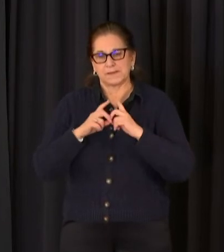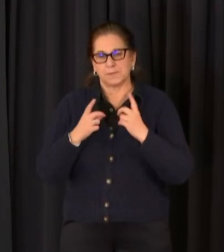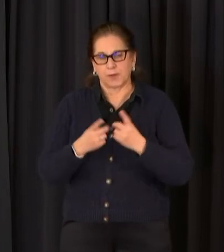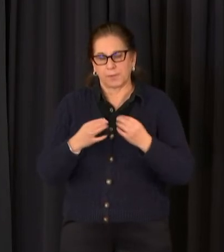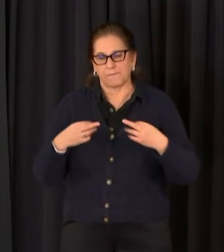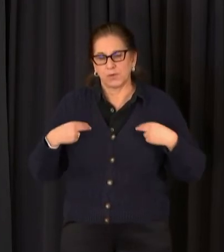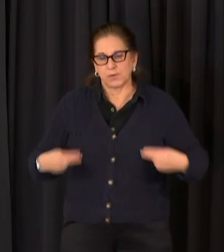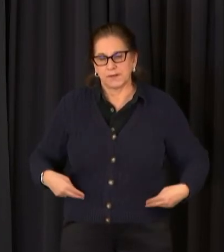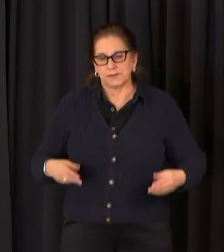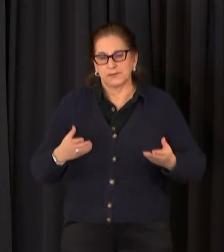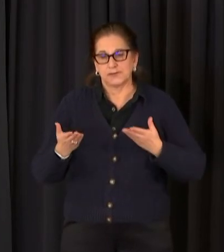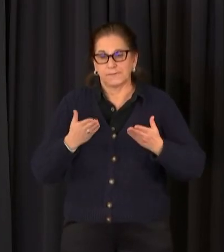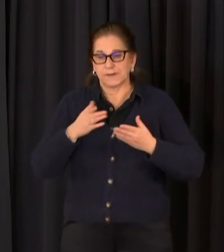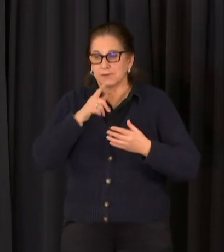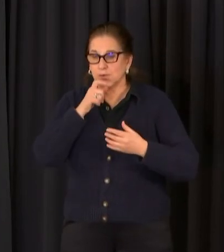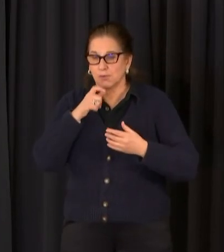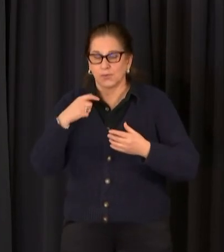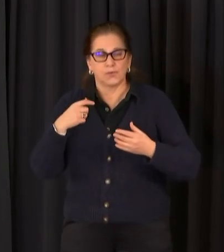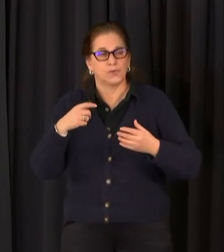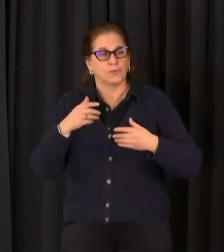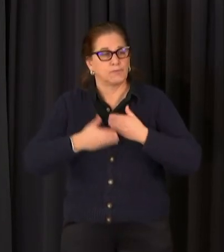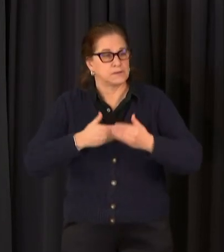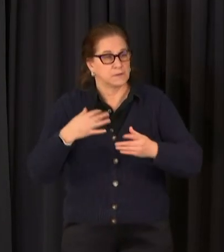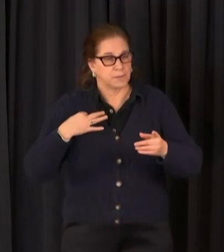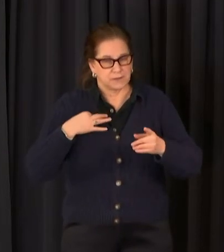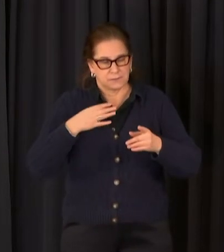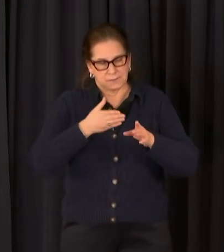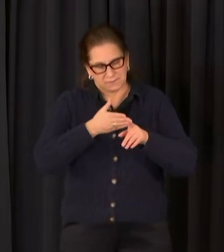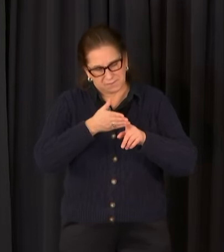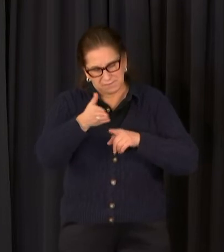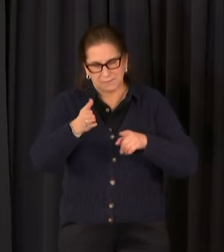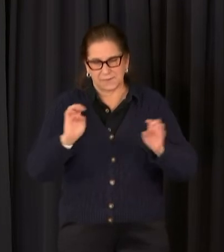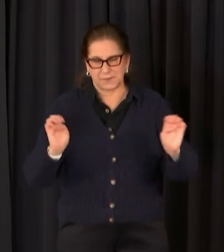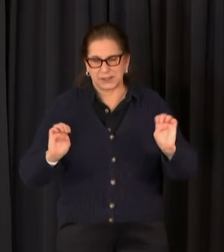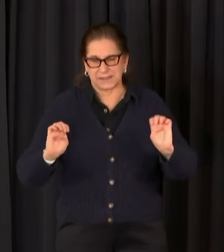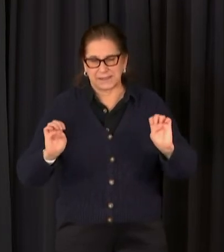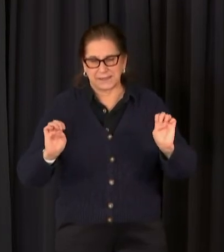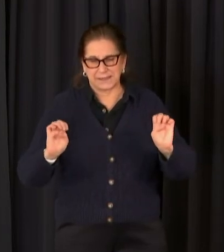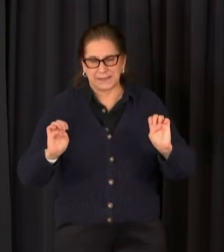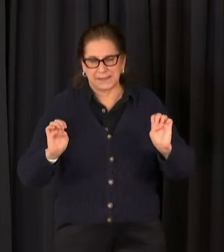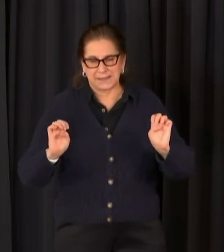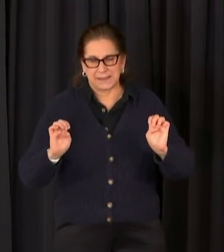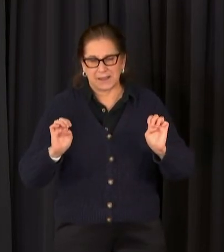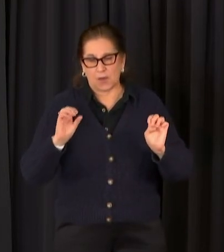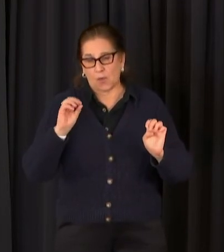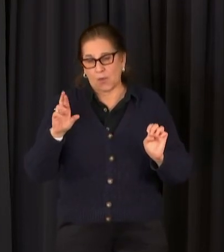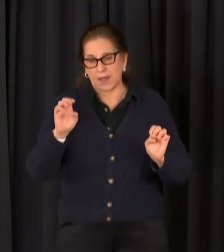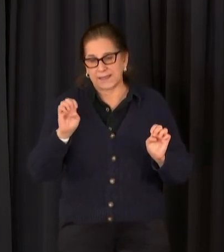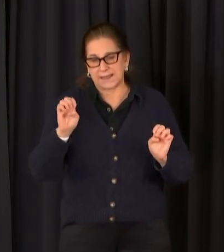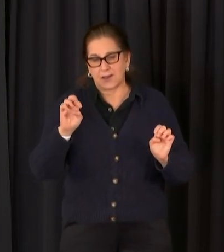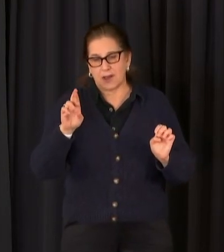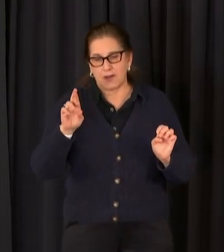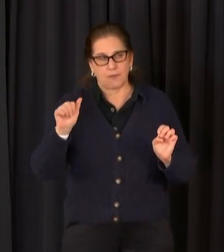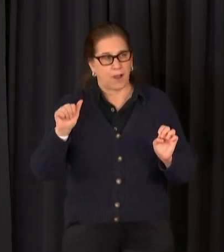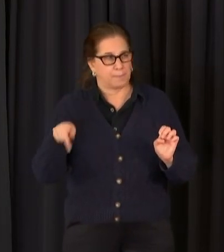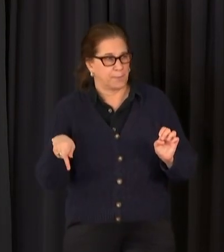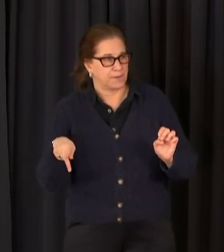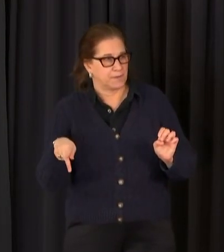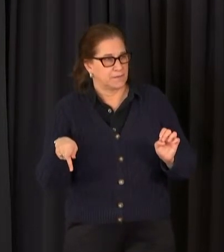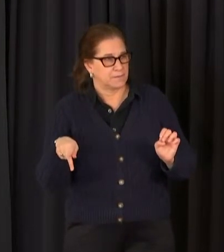applications for the Emergency Rental Assistance Program, or ERAP, we still have funding and capacity available in the